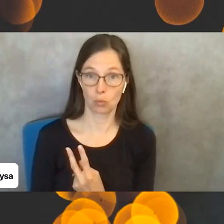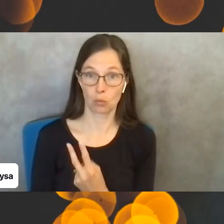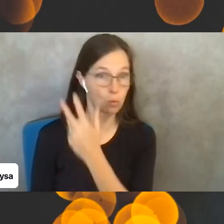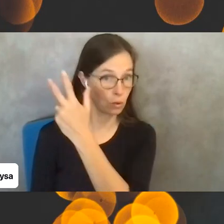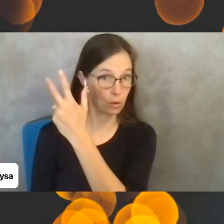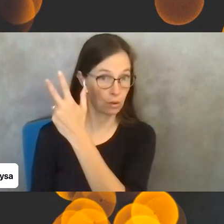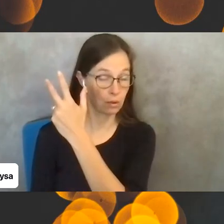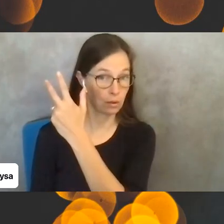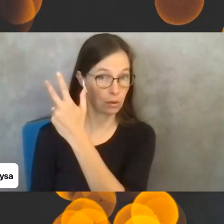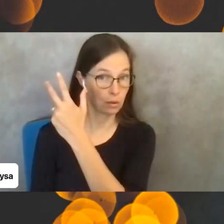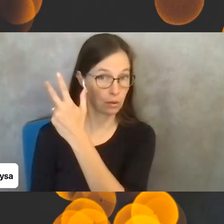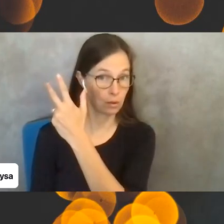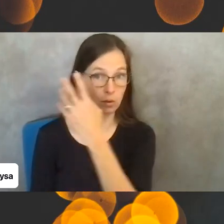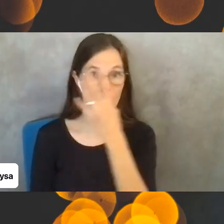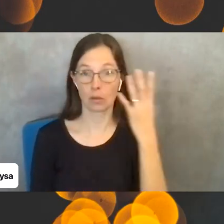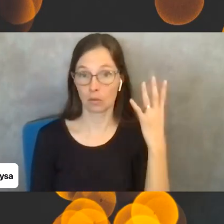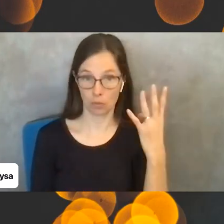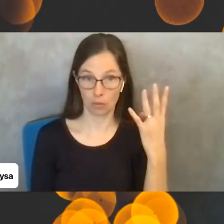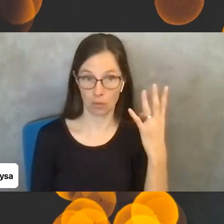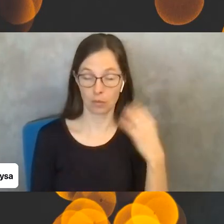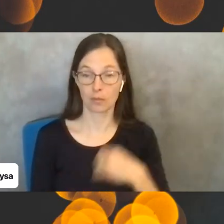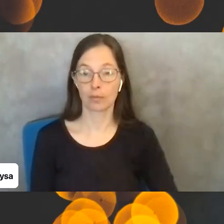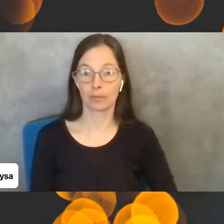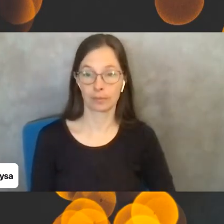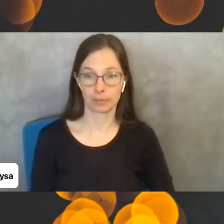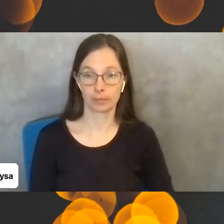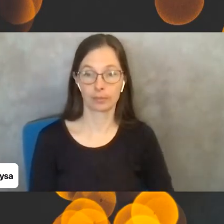going 3, we're going 4.